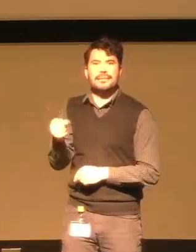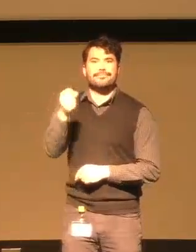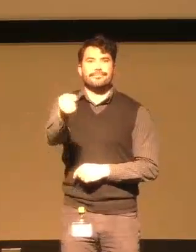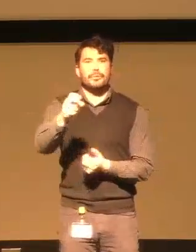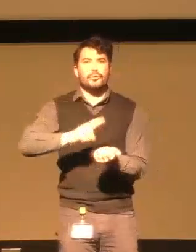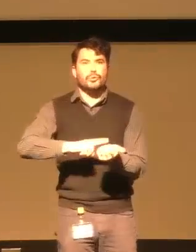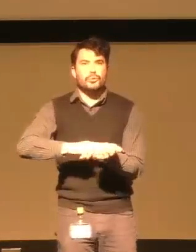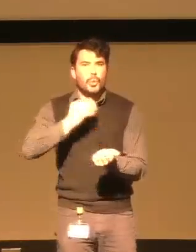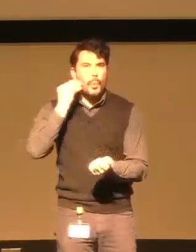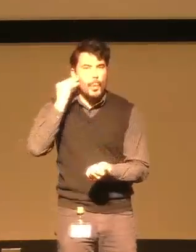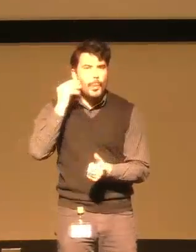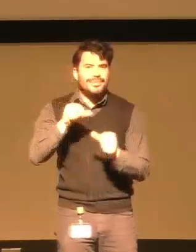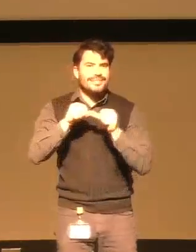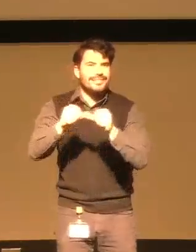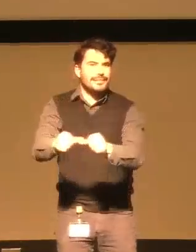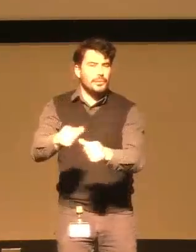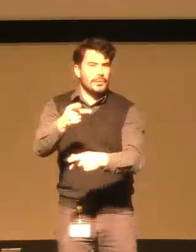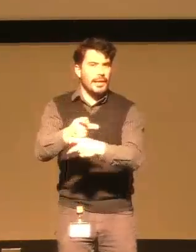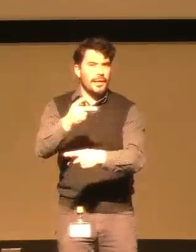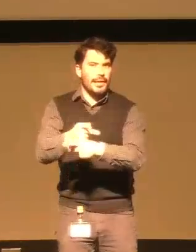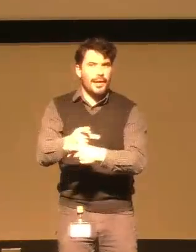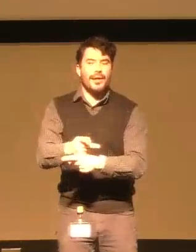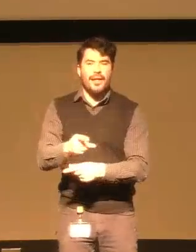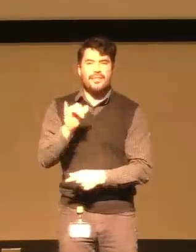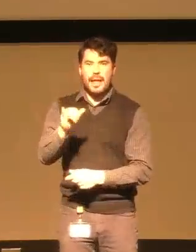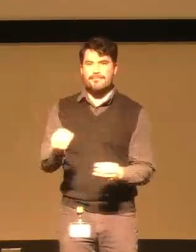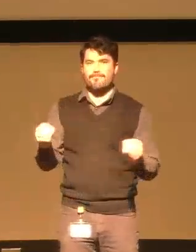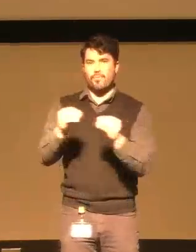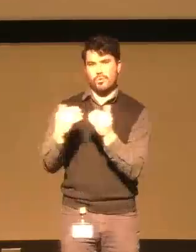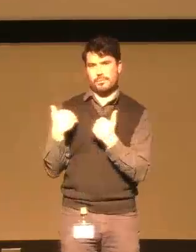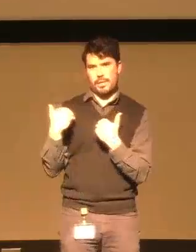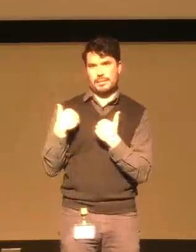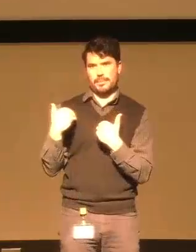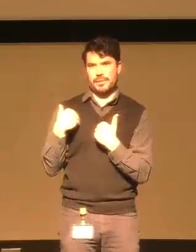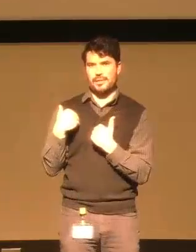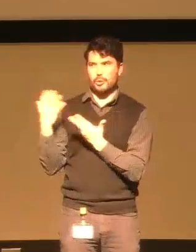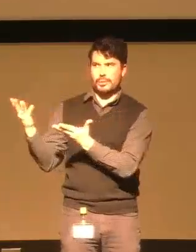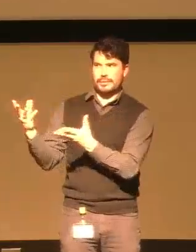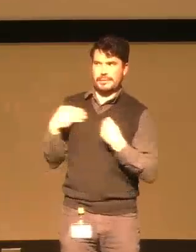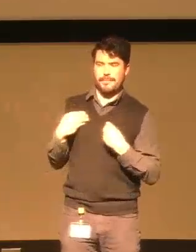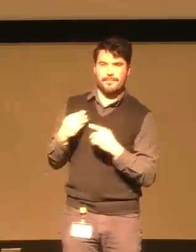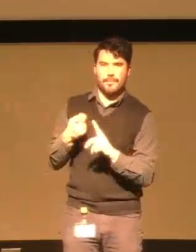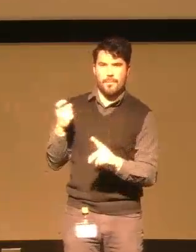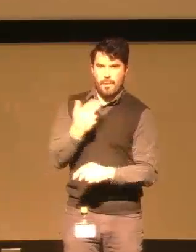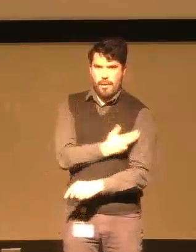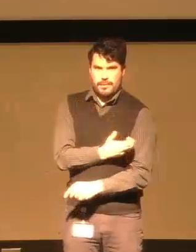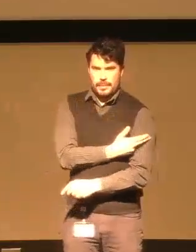offload those other hospitals.